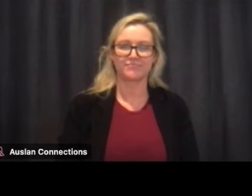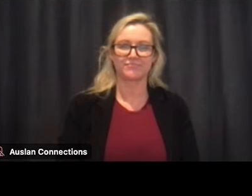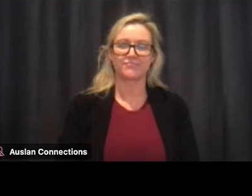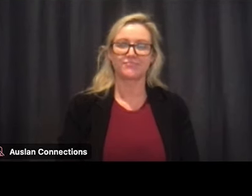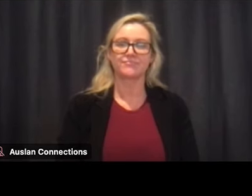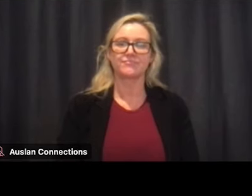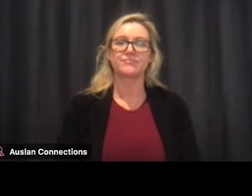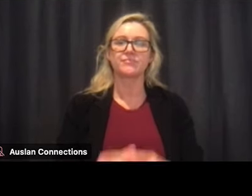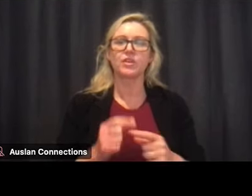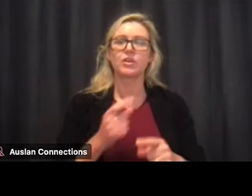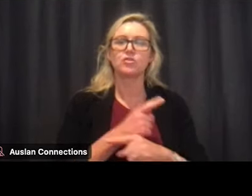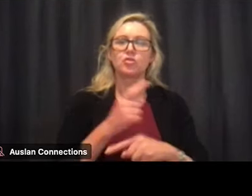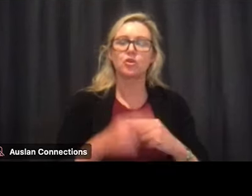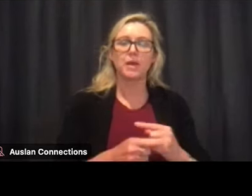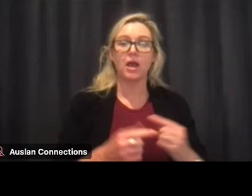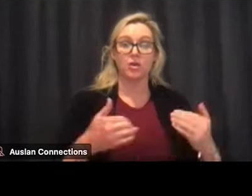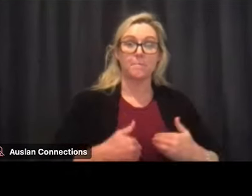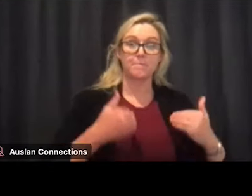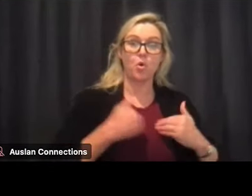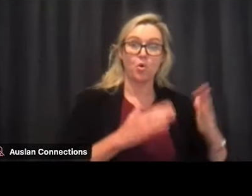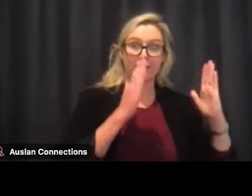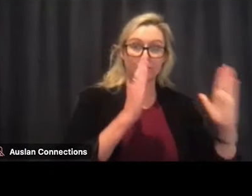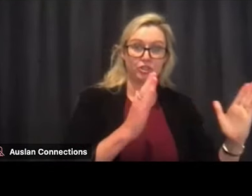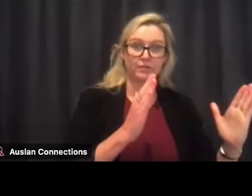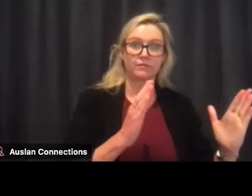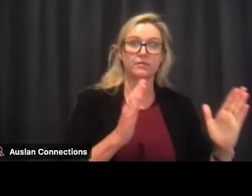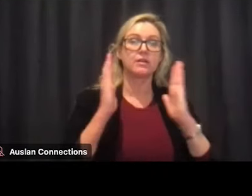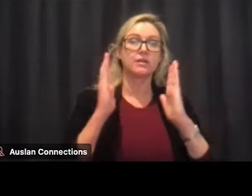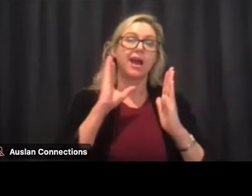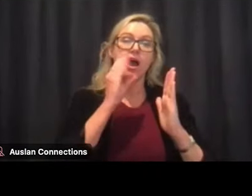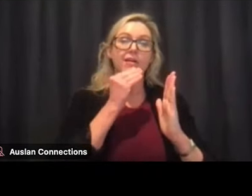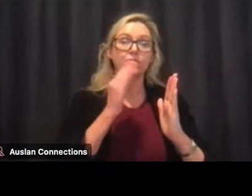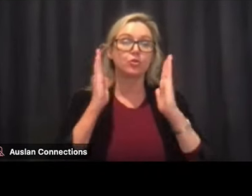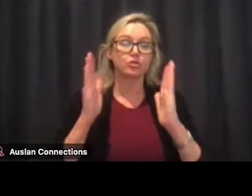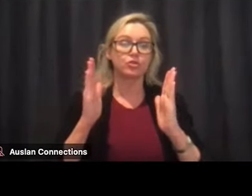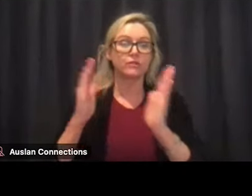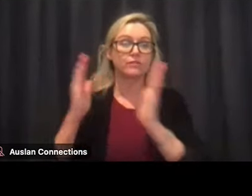24/7, the morning shift, afternoon shift, and overnight shift.